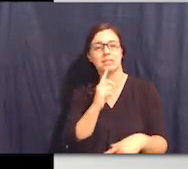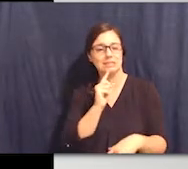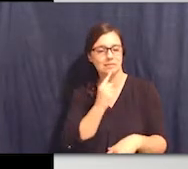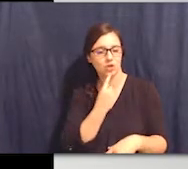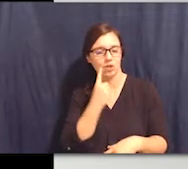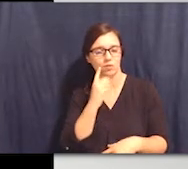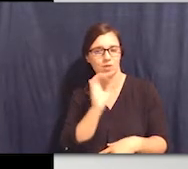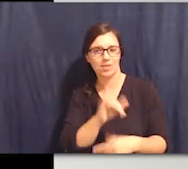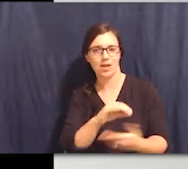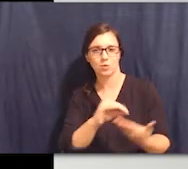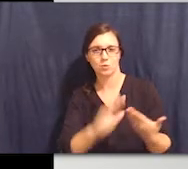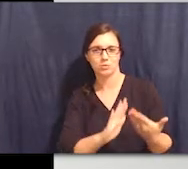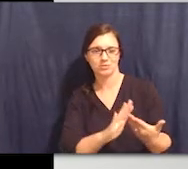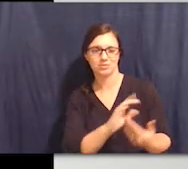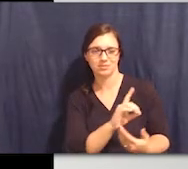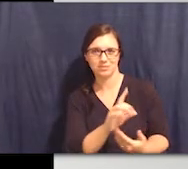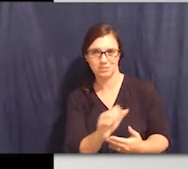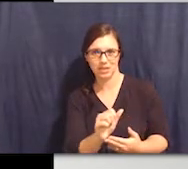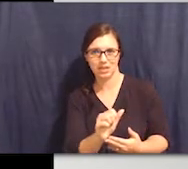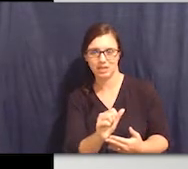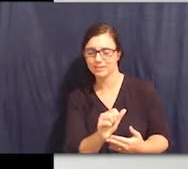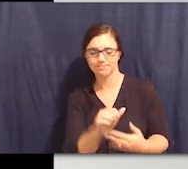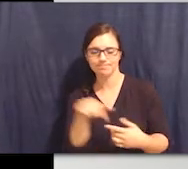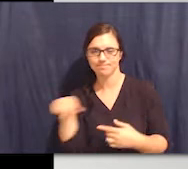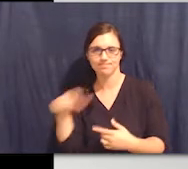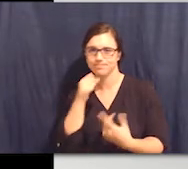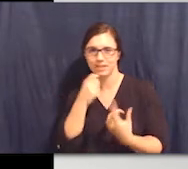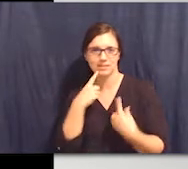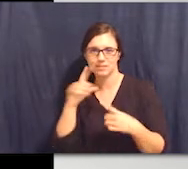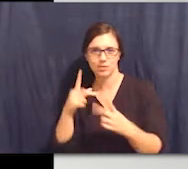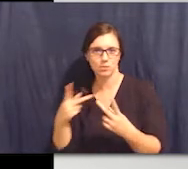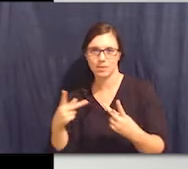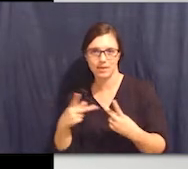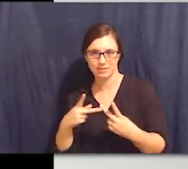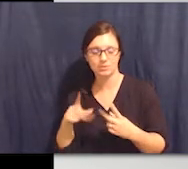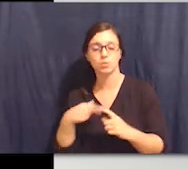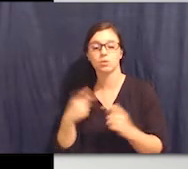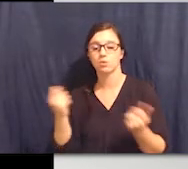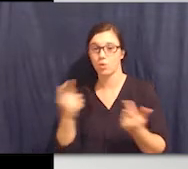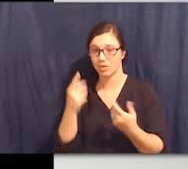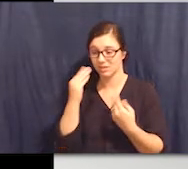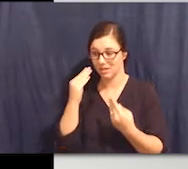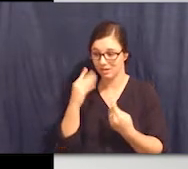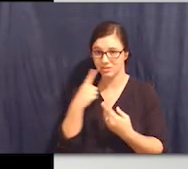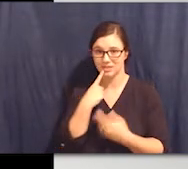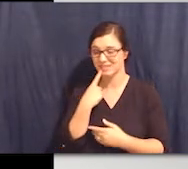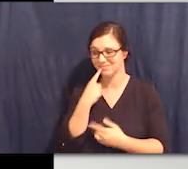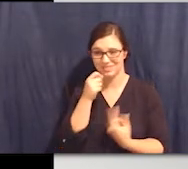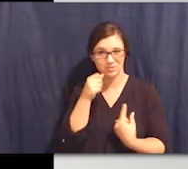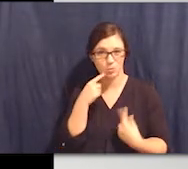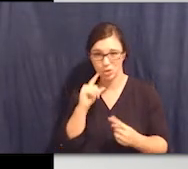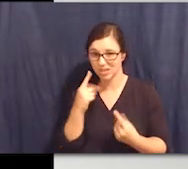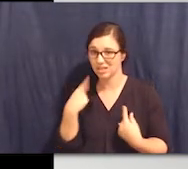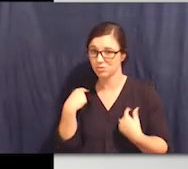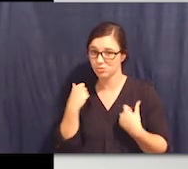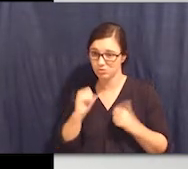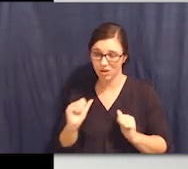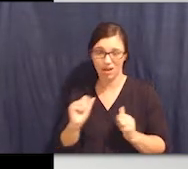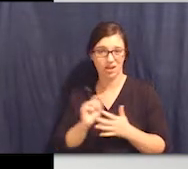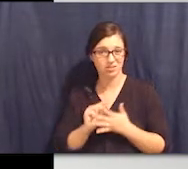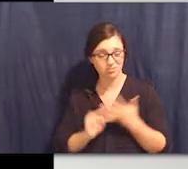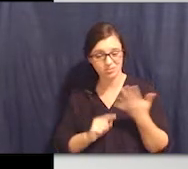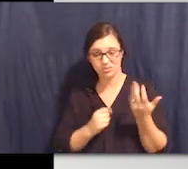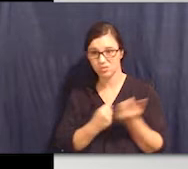of the disability for this student is making this not a successful placement. And so once we have all that data that says, okay, this is not working, we've tried all of